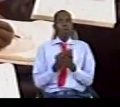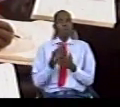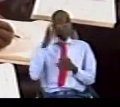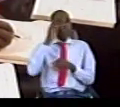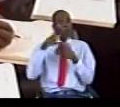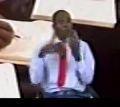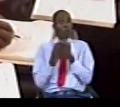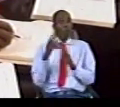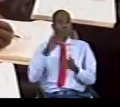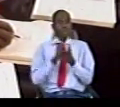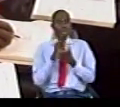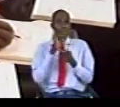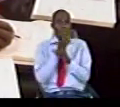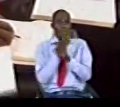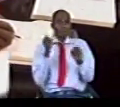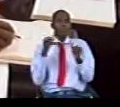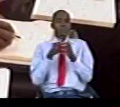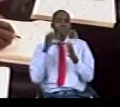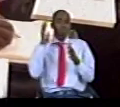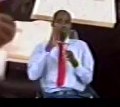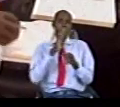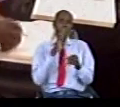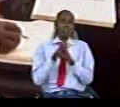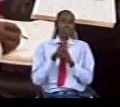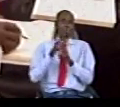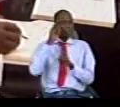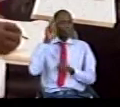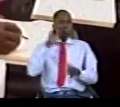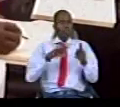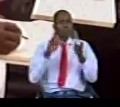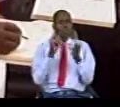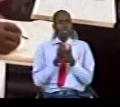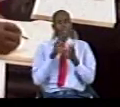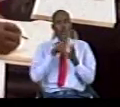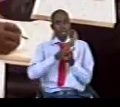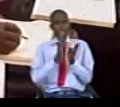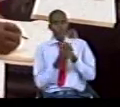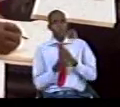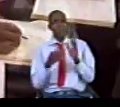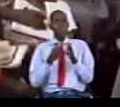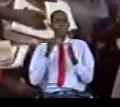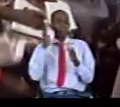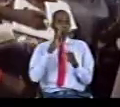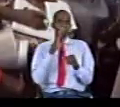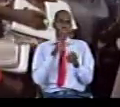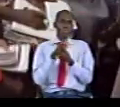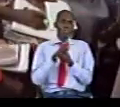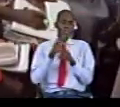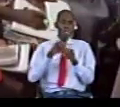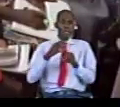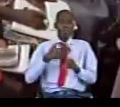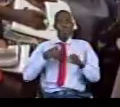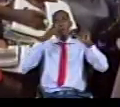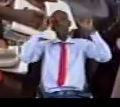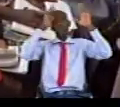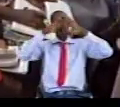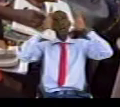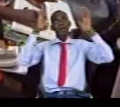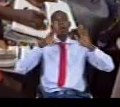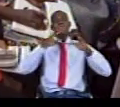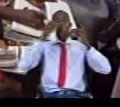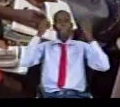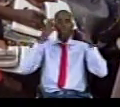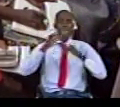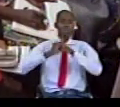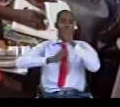go around. And for all the people who are obedient to the Lord, it will go around. In my Father's house are many mansions. If it were not so, I would